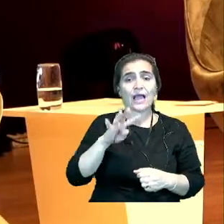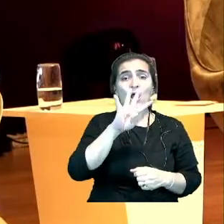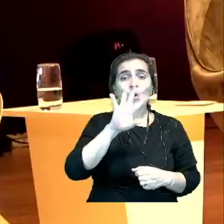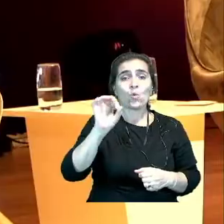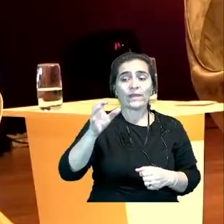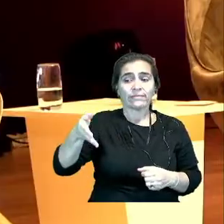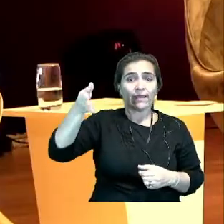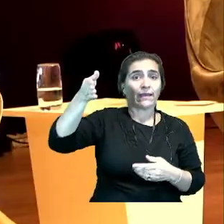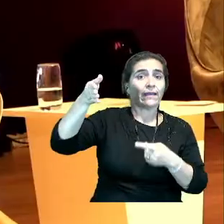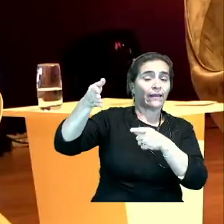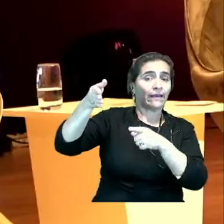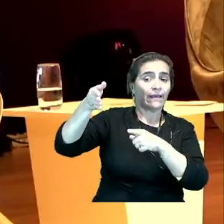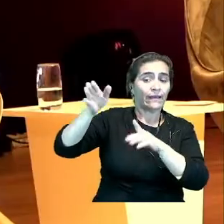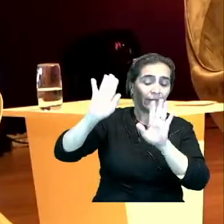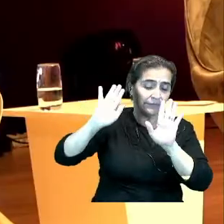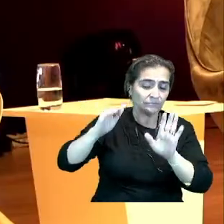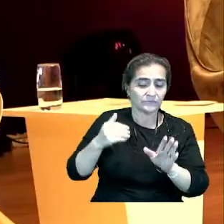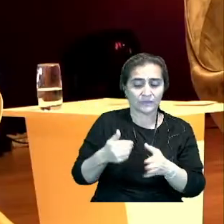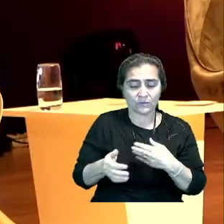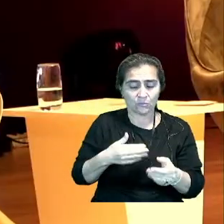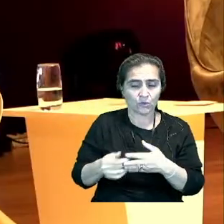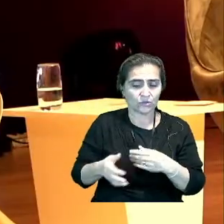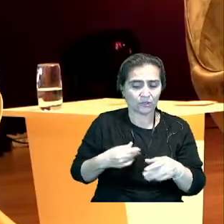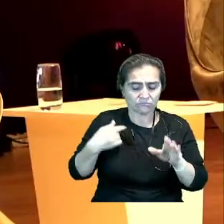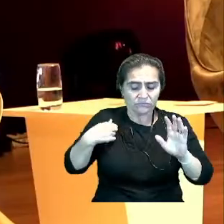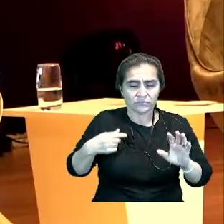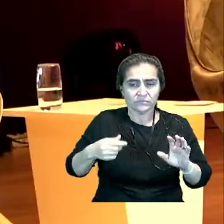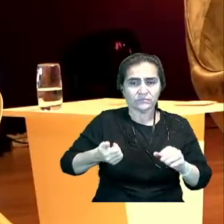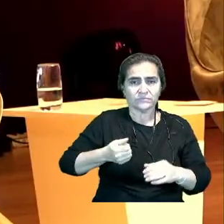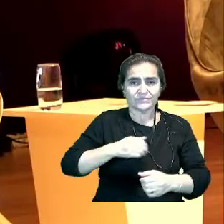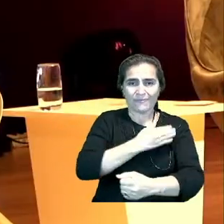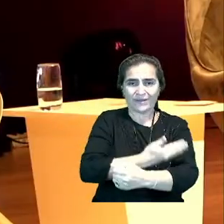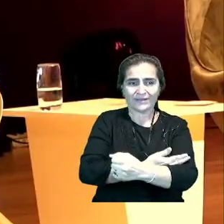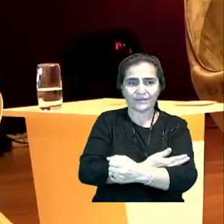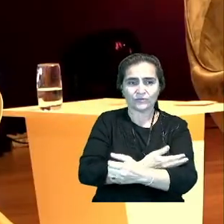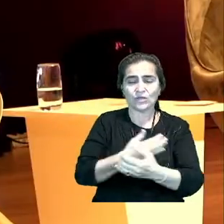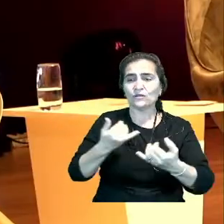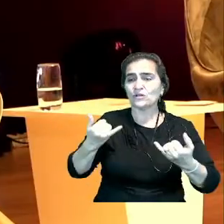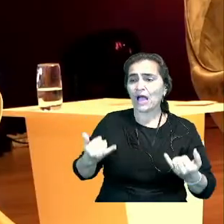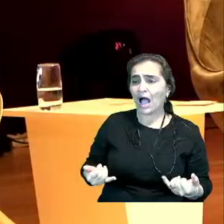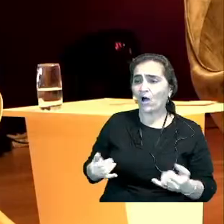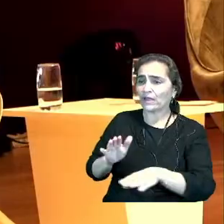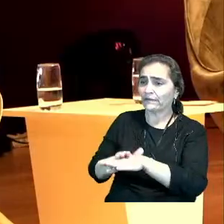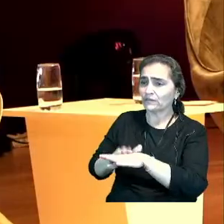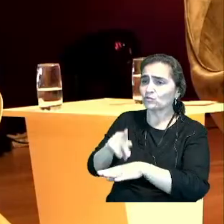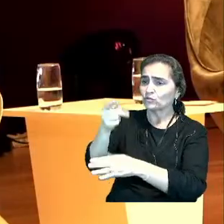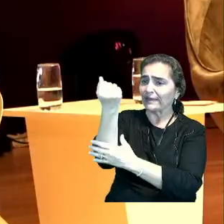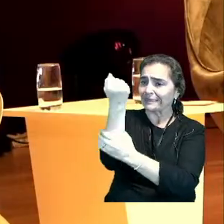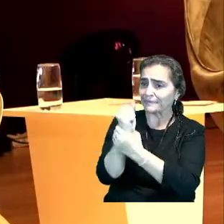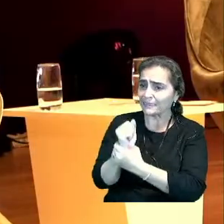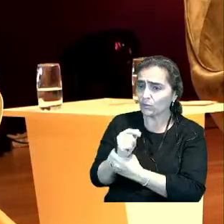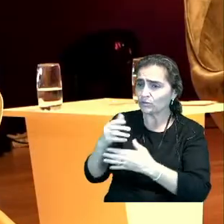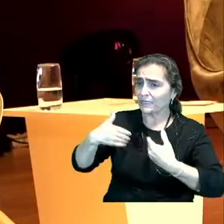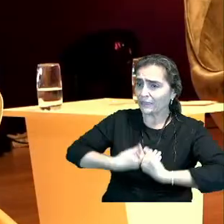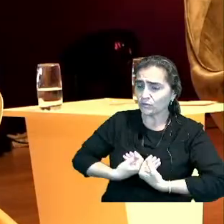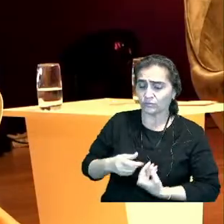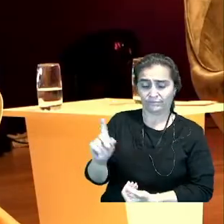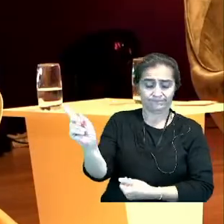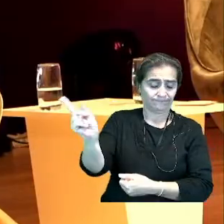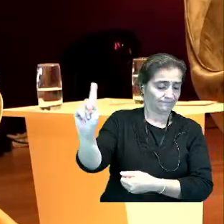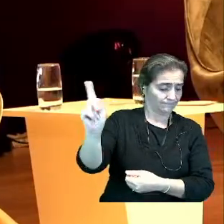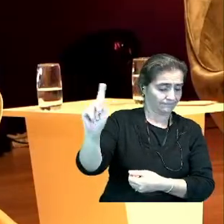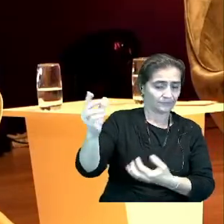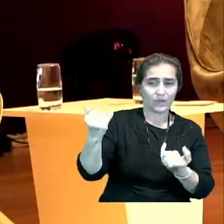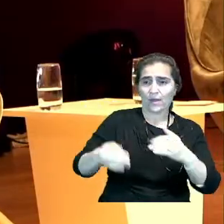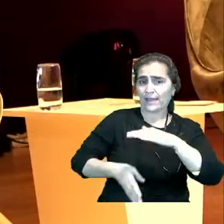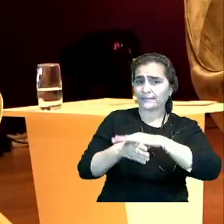stand up and do what she had to do. So she does not have permission to be tired because she not only has a year